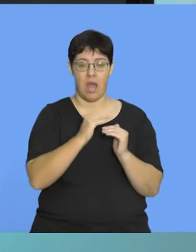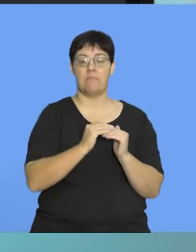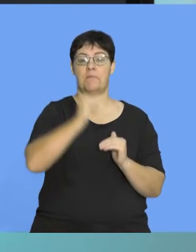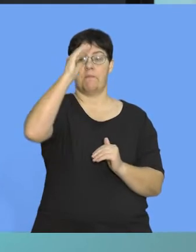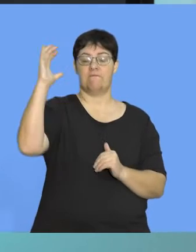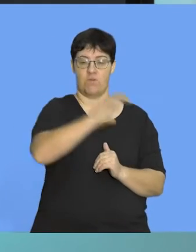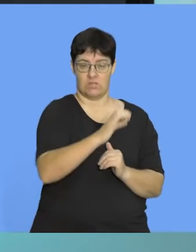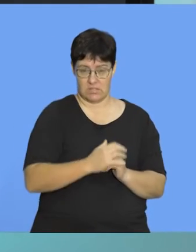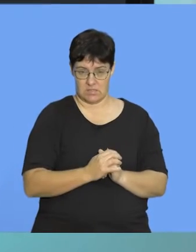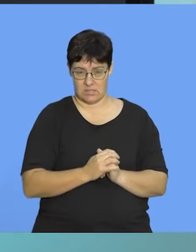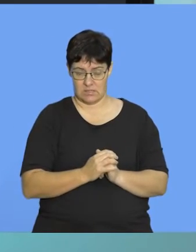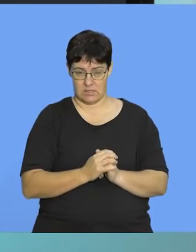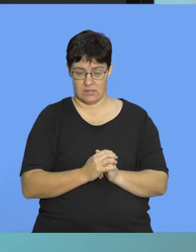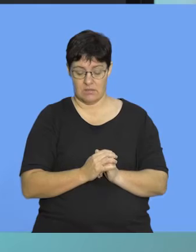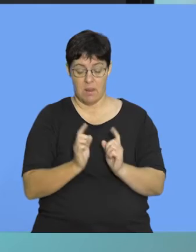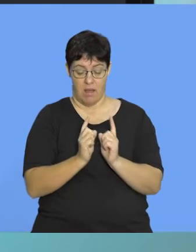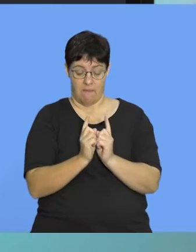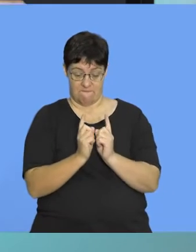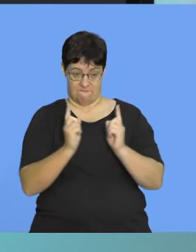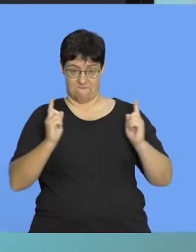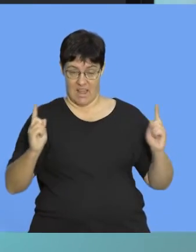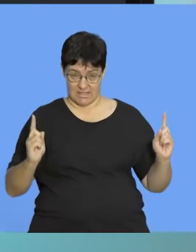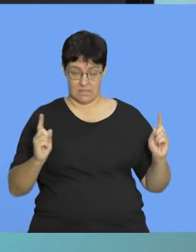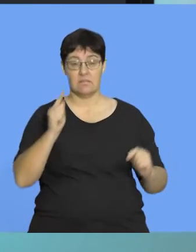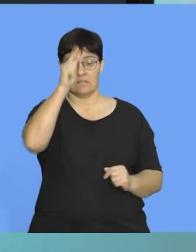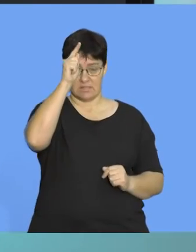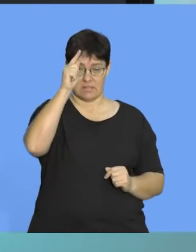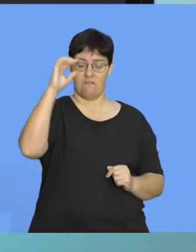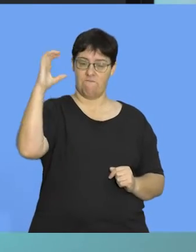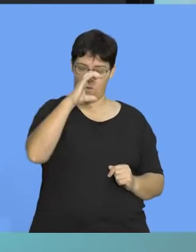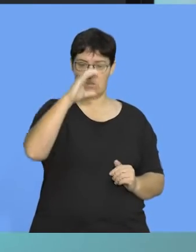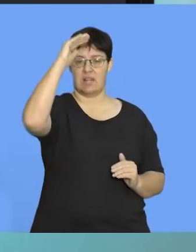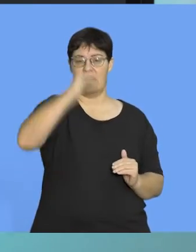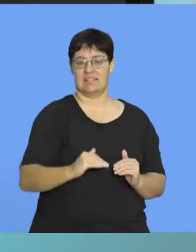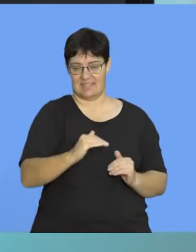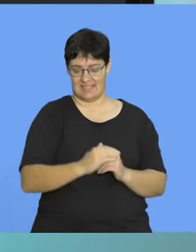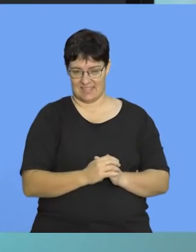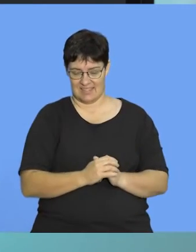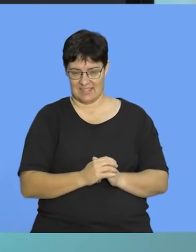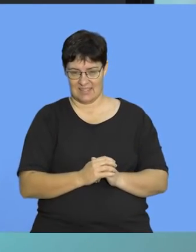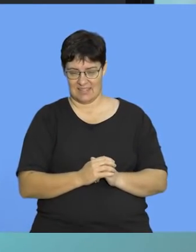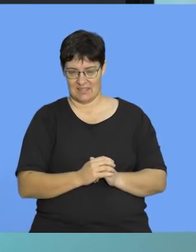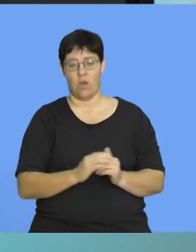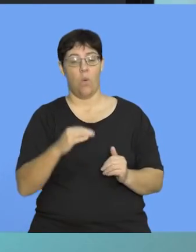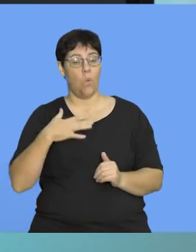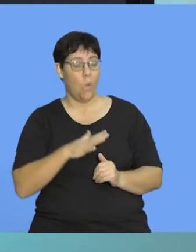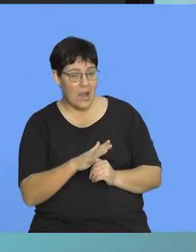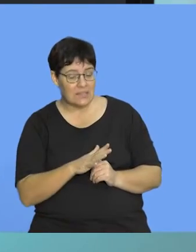decreased when distance increased, but that's not enough. We want the